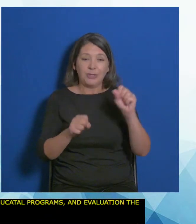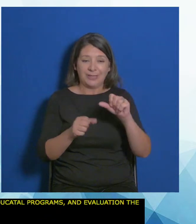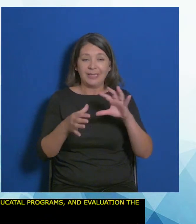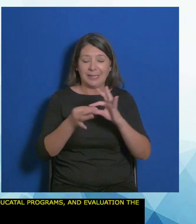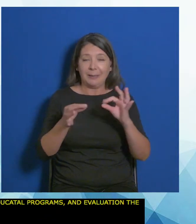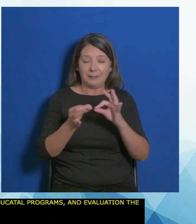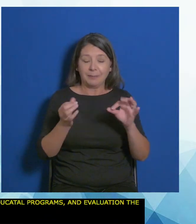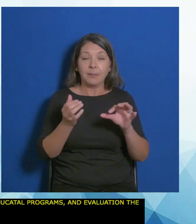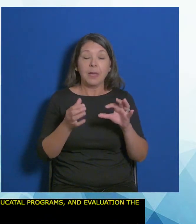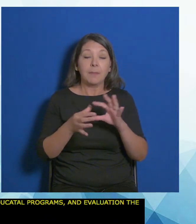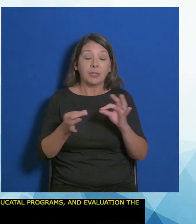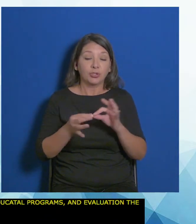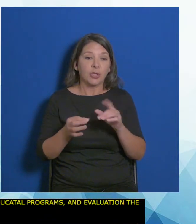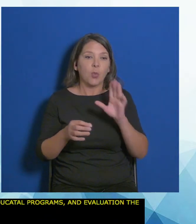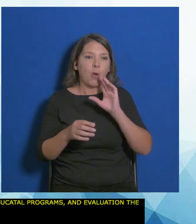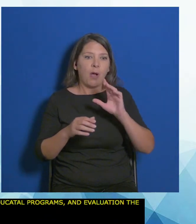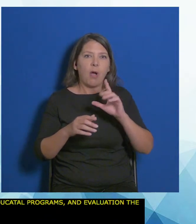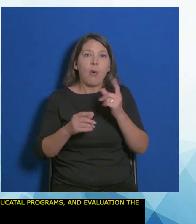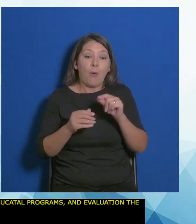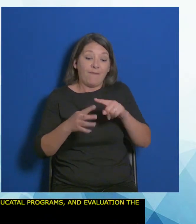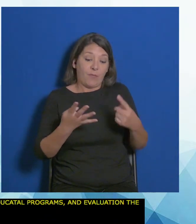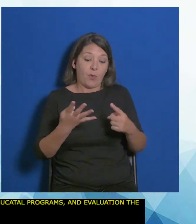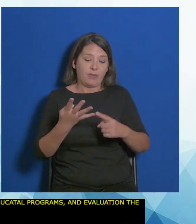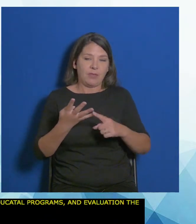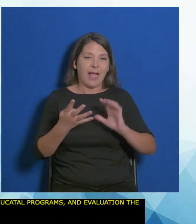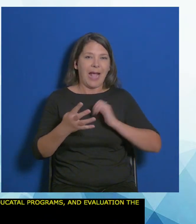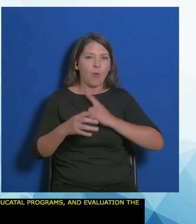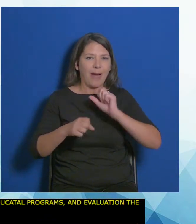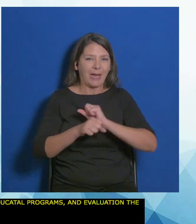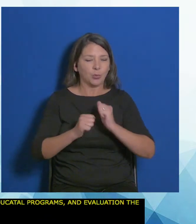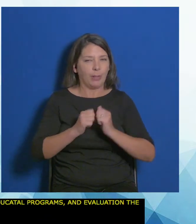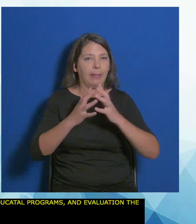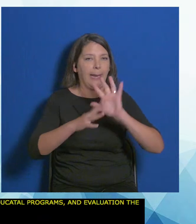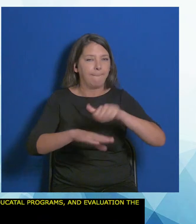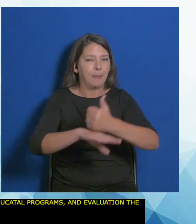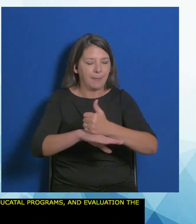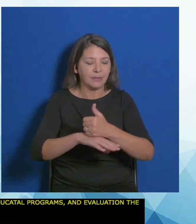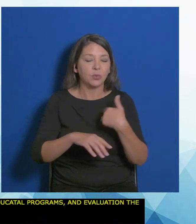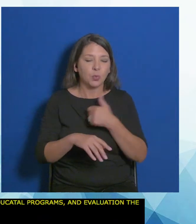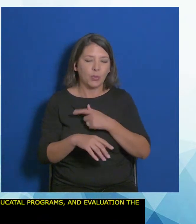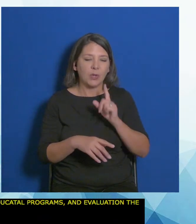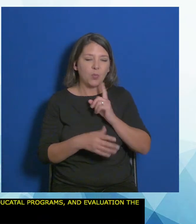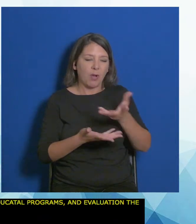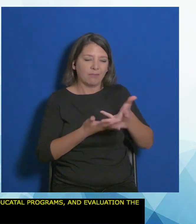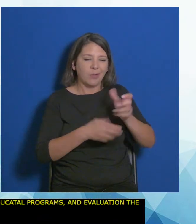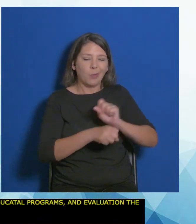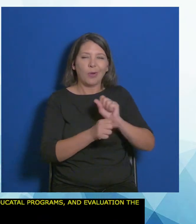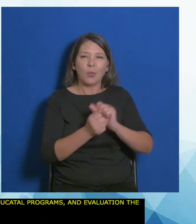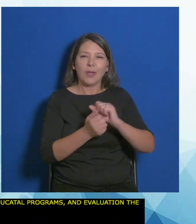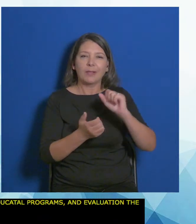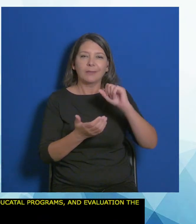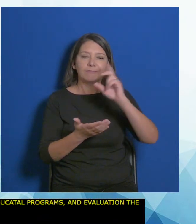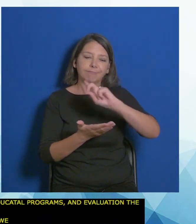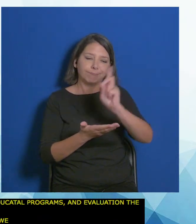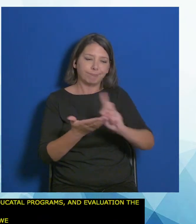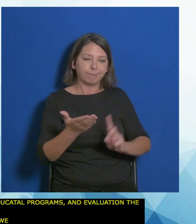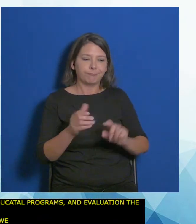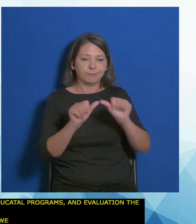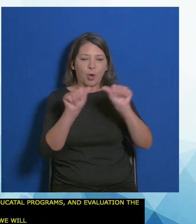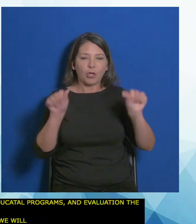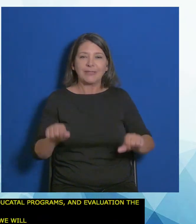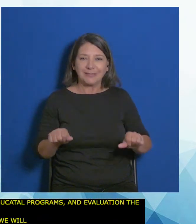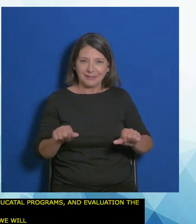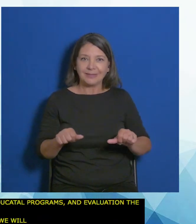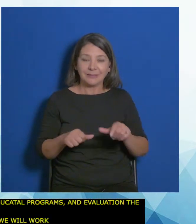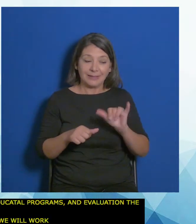piece would be the actual implementation plan. And so we'll be working with an architectural design firm to help us build